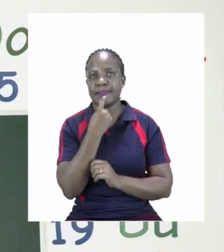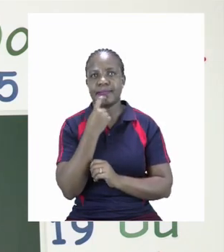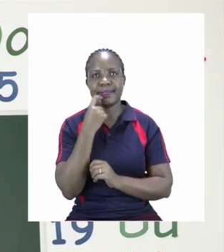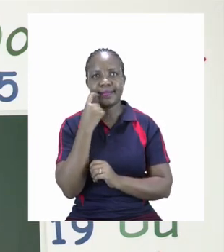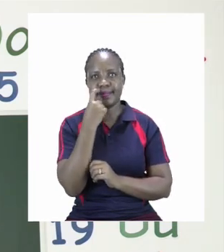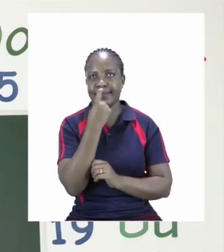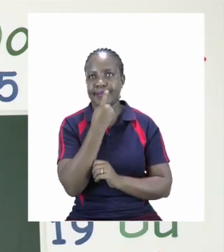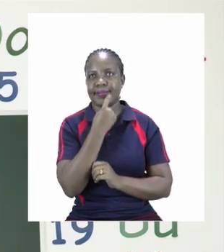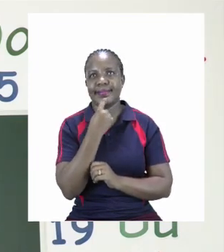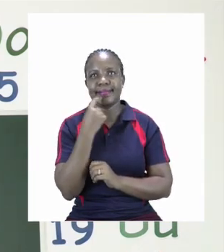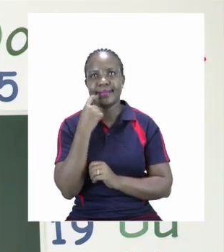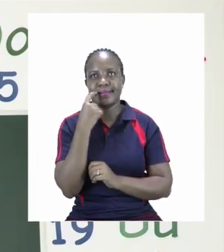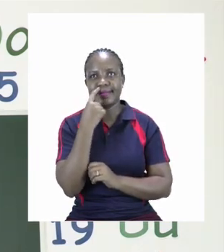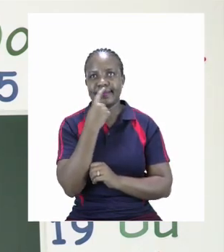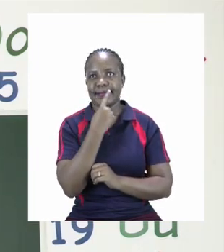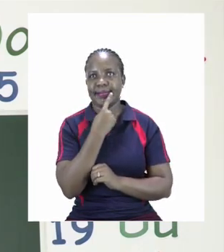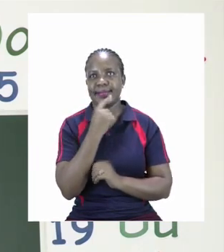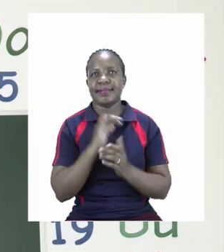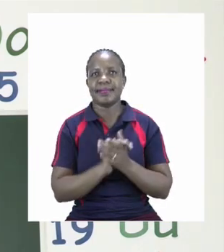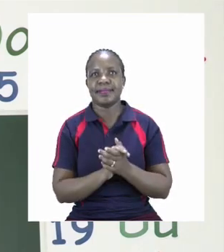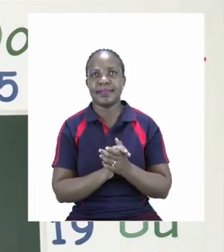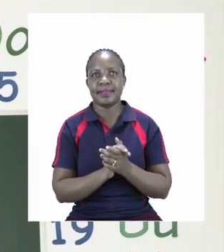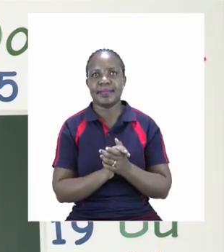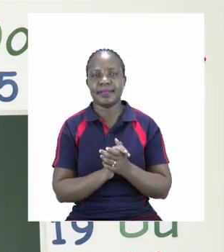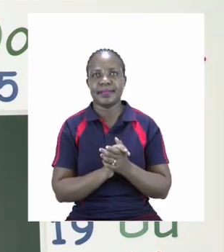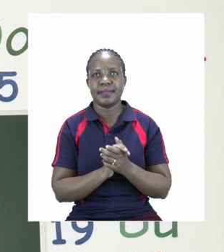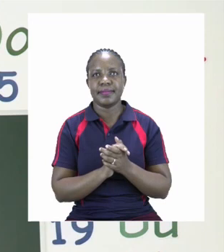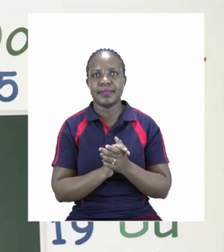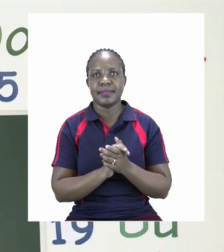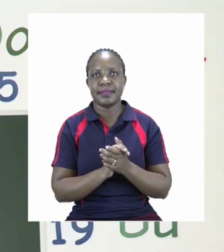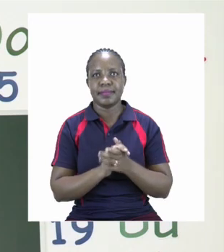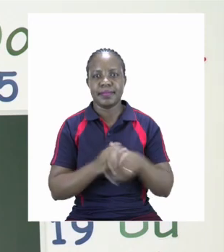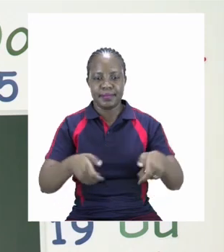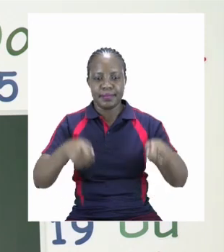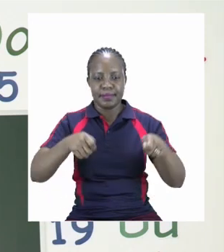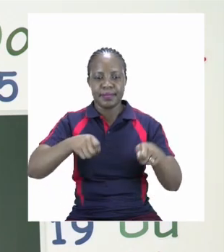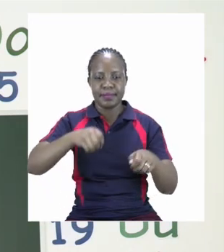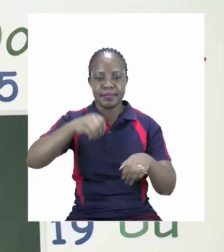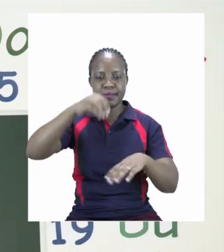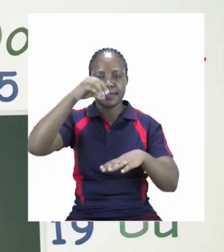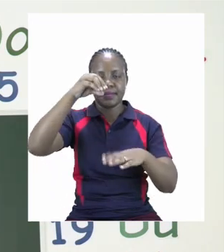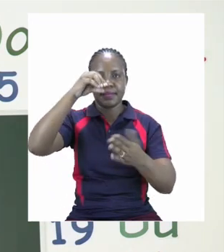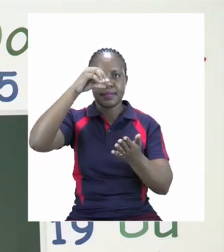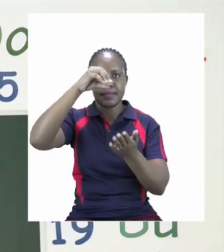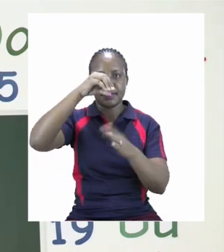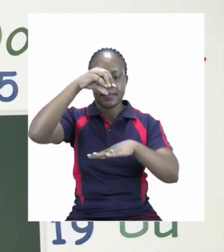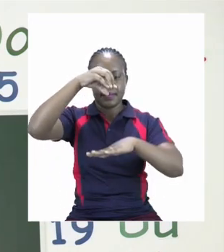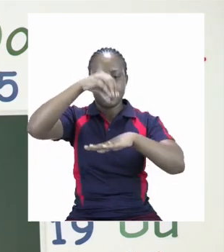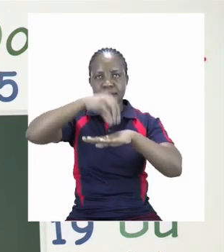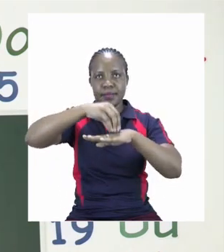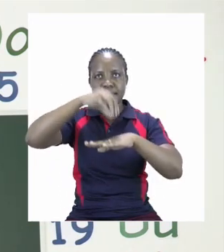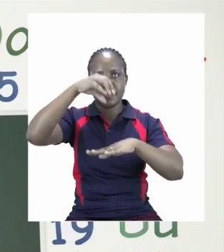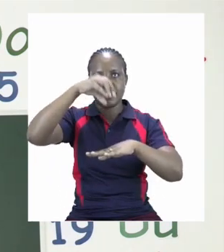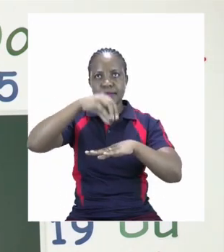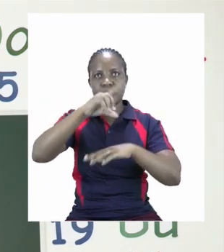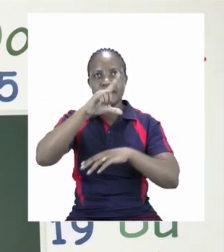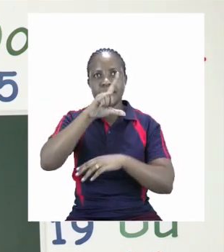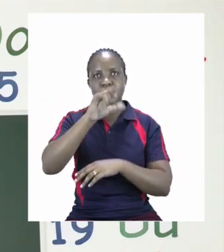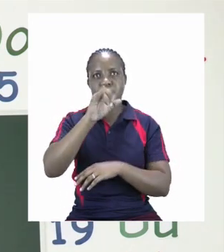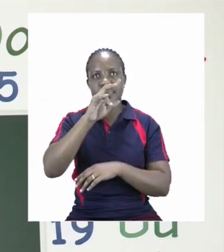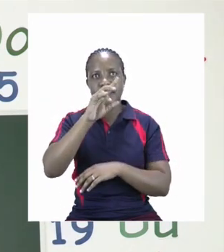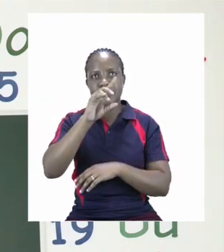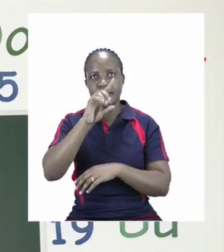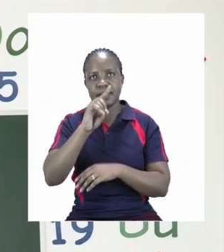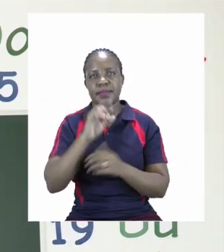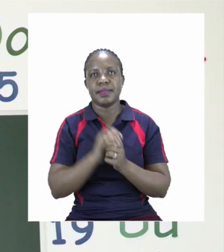lips. And then we have lid, lid. And then